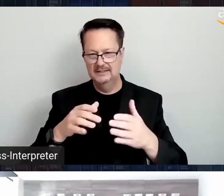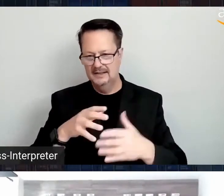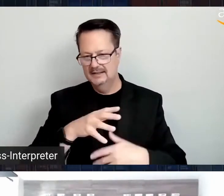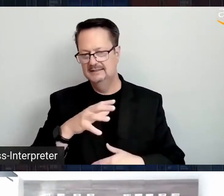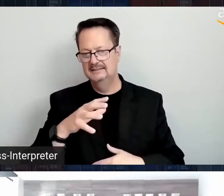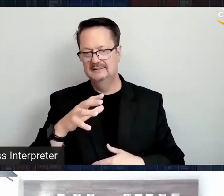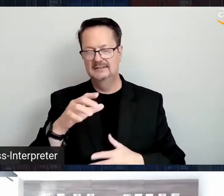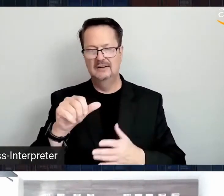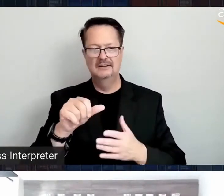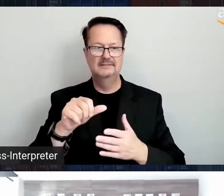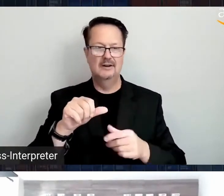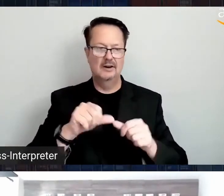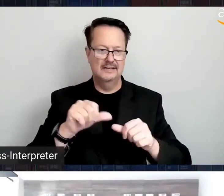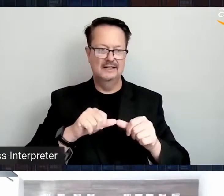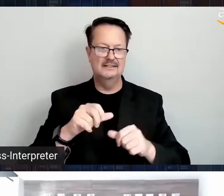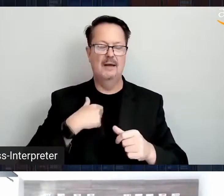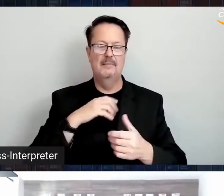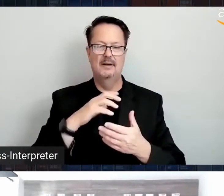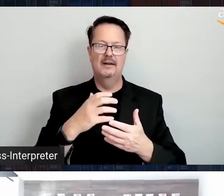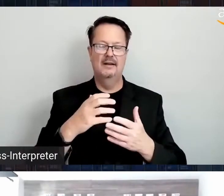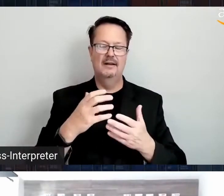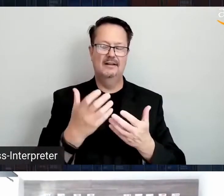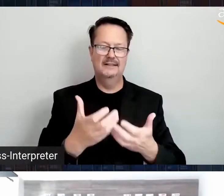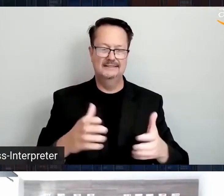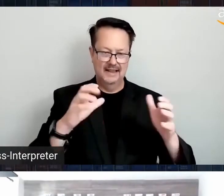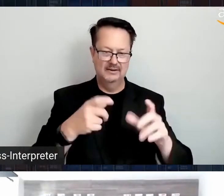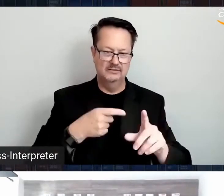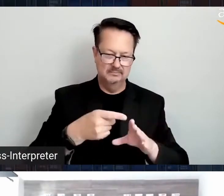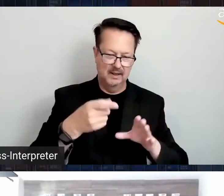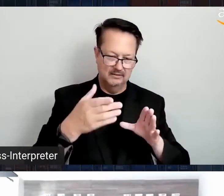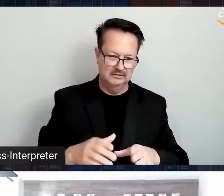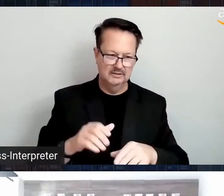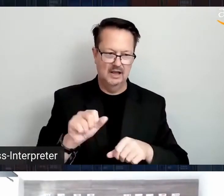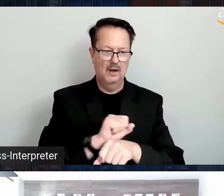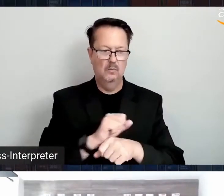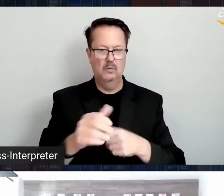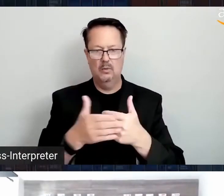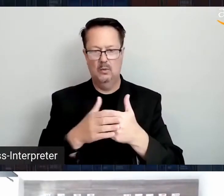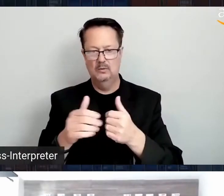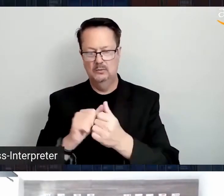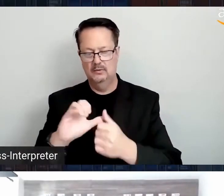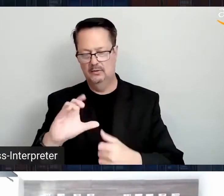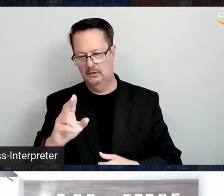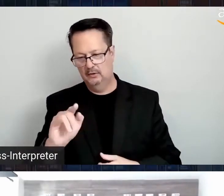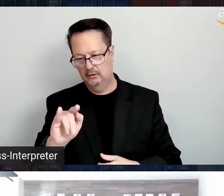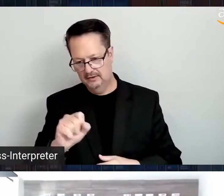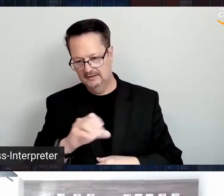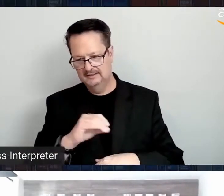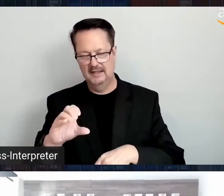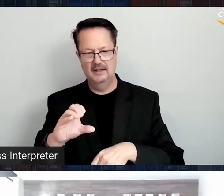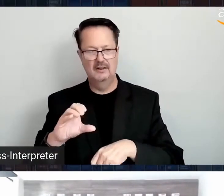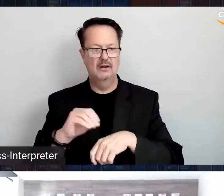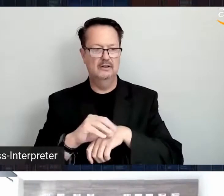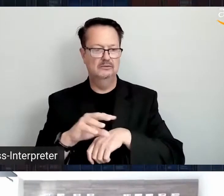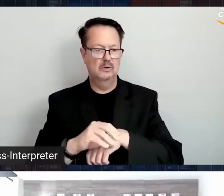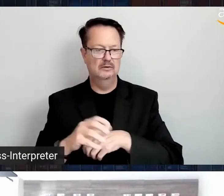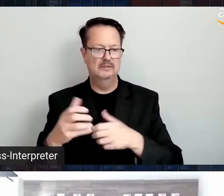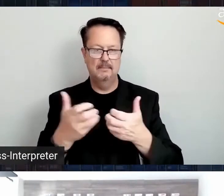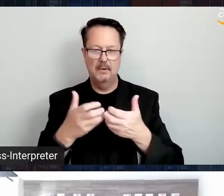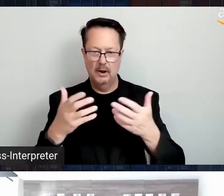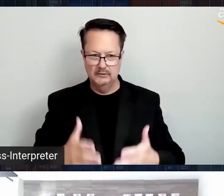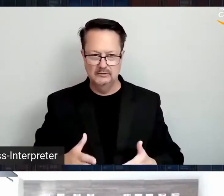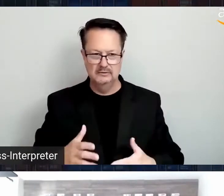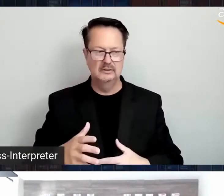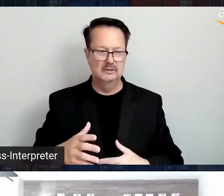very closely with Curtis, with our partners, consultant partners, and ISVs. With